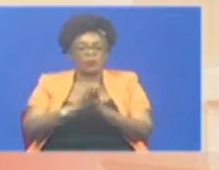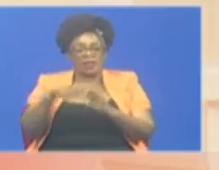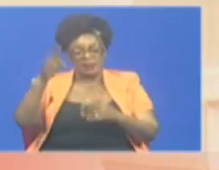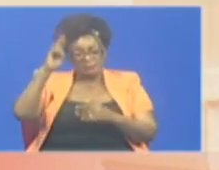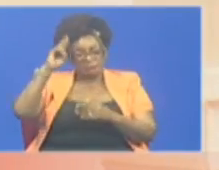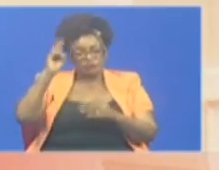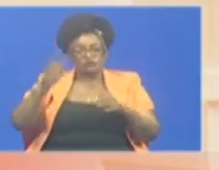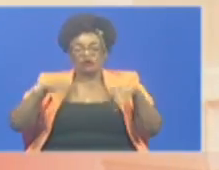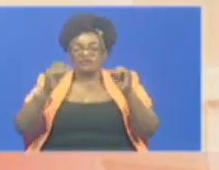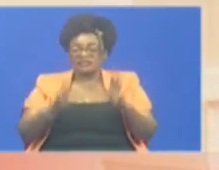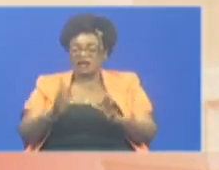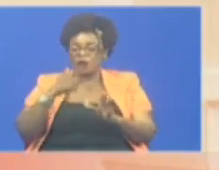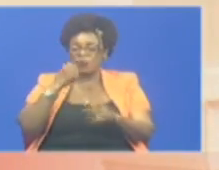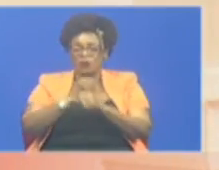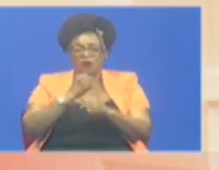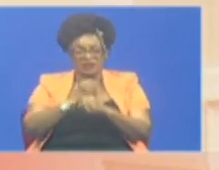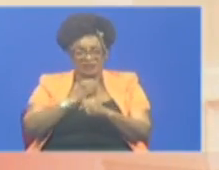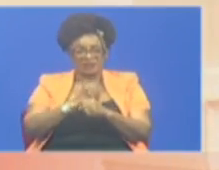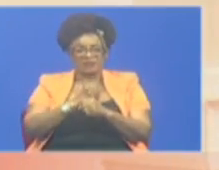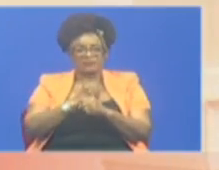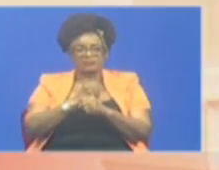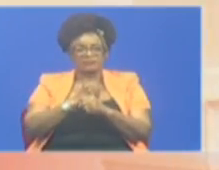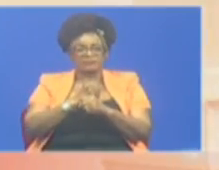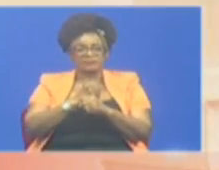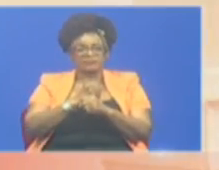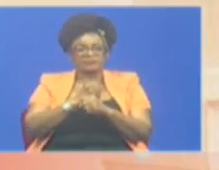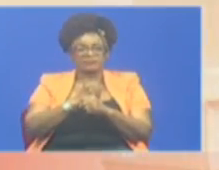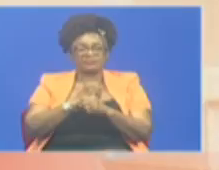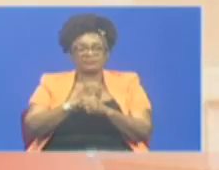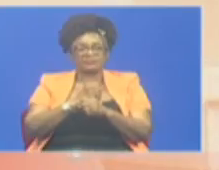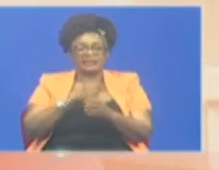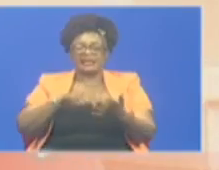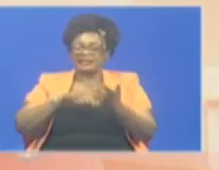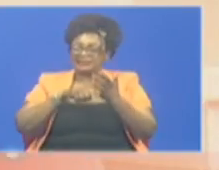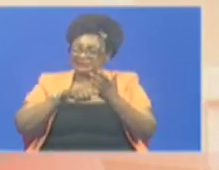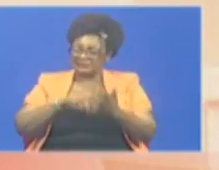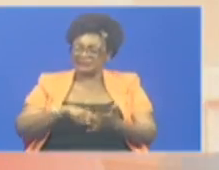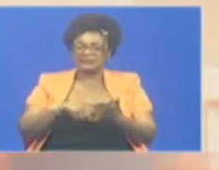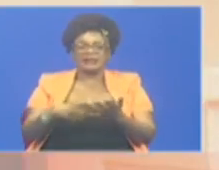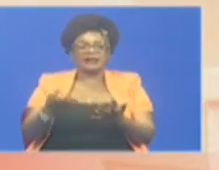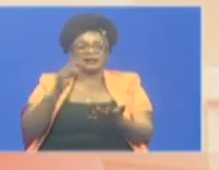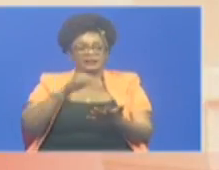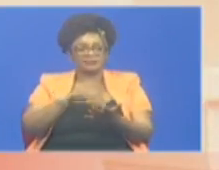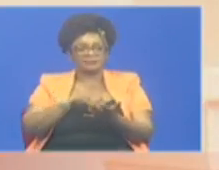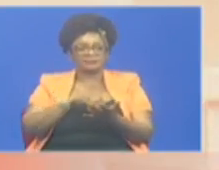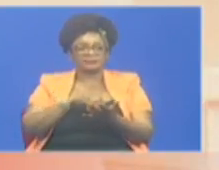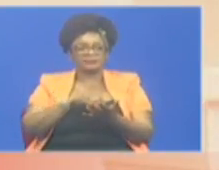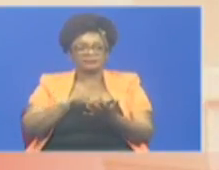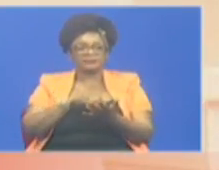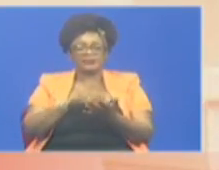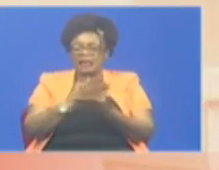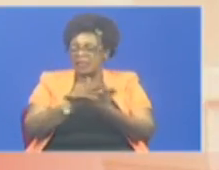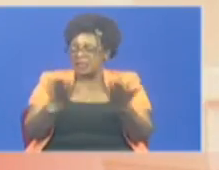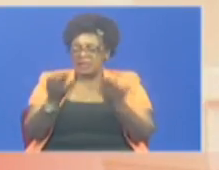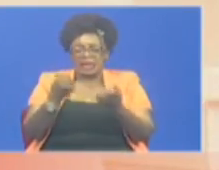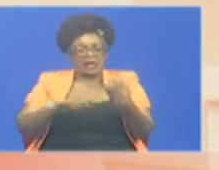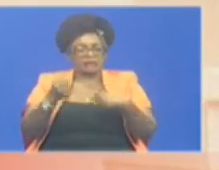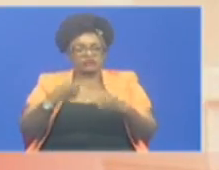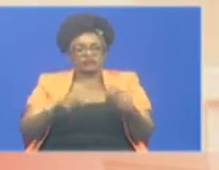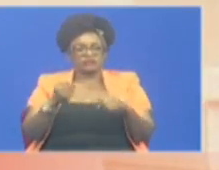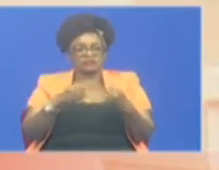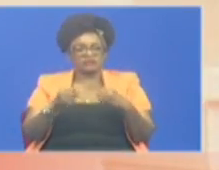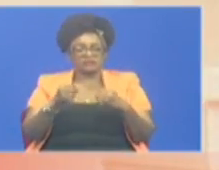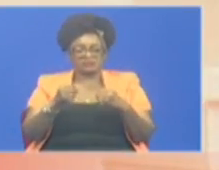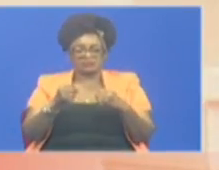doing their job. And I want to reiterate once again that any such action will be